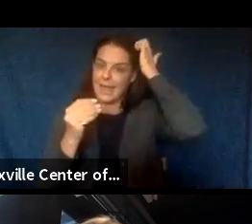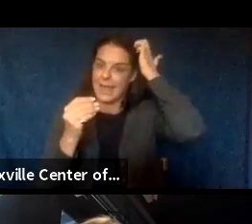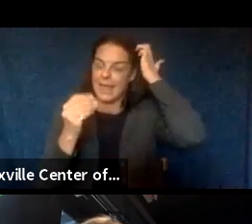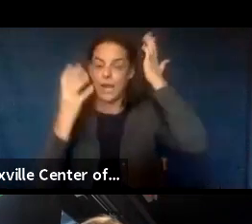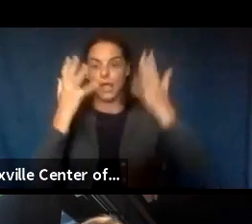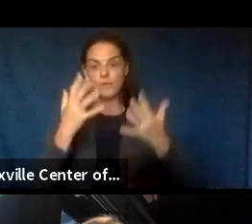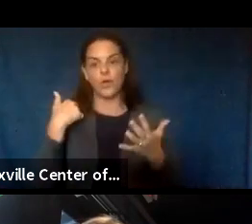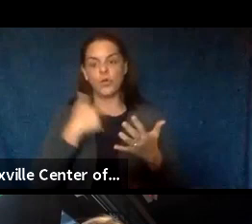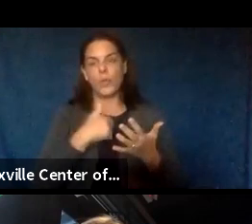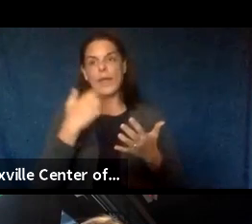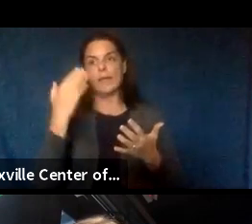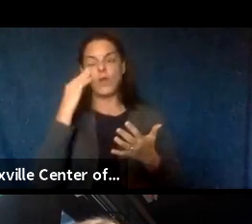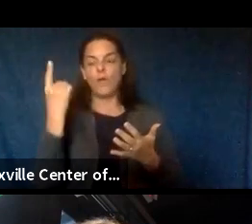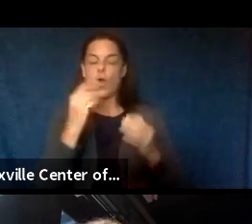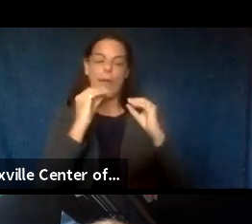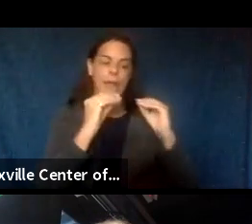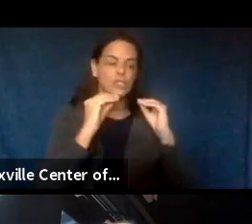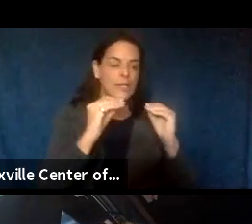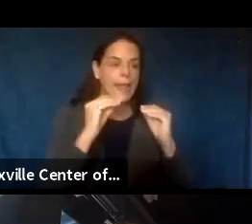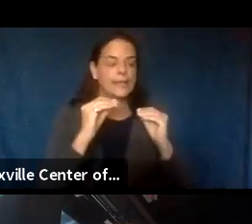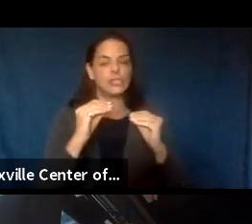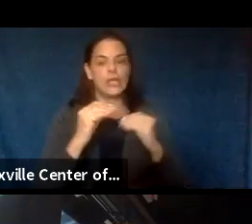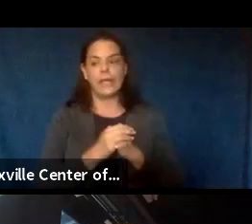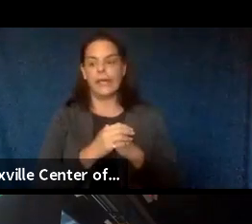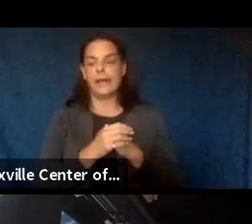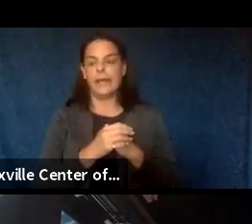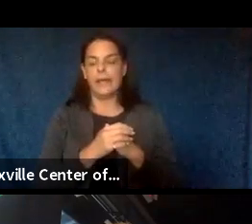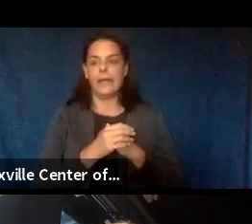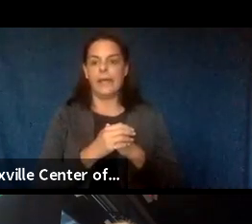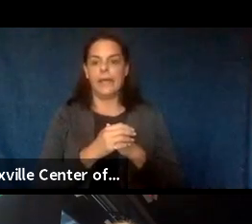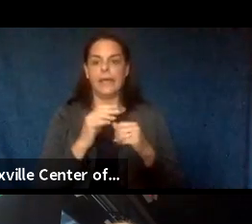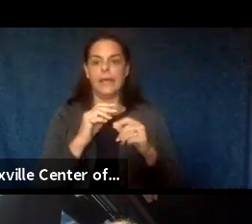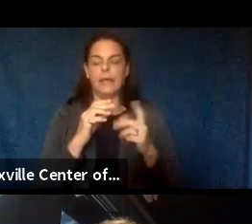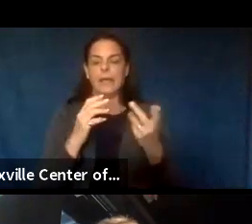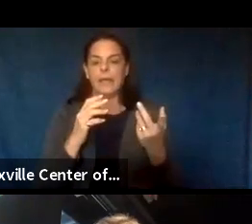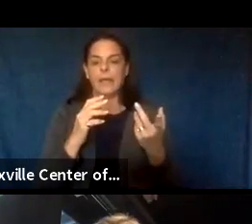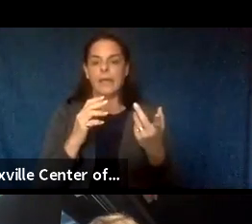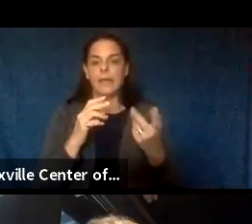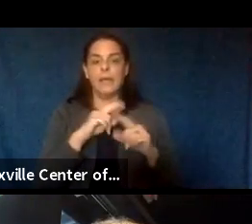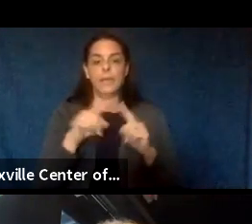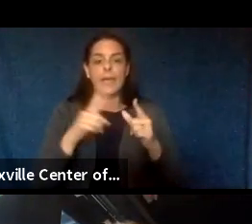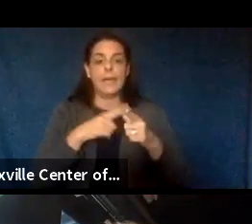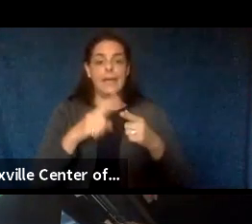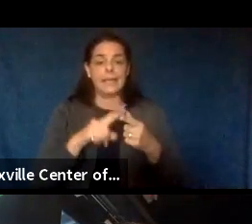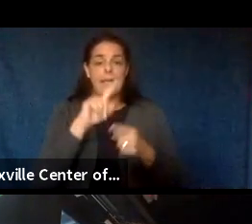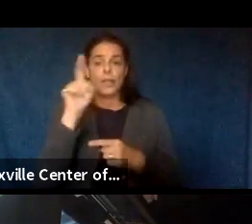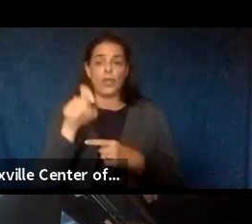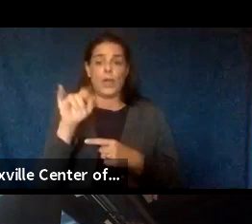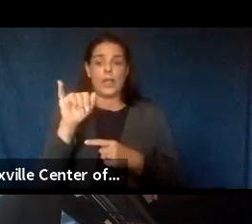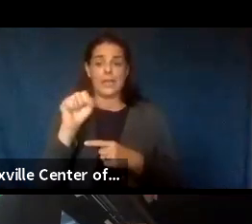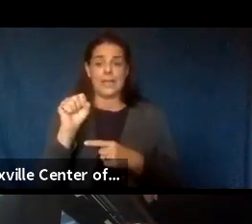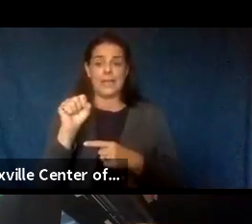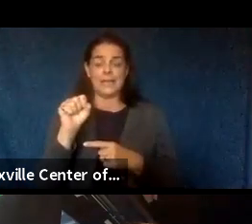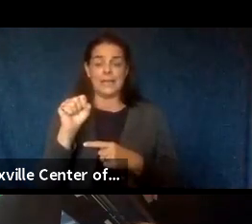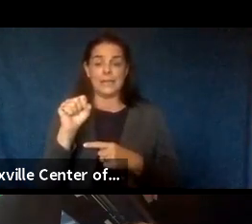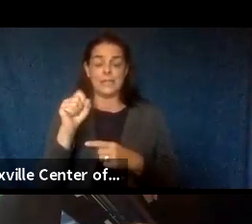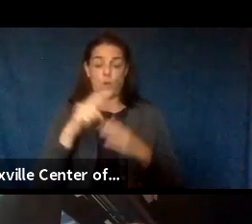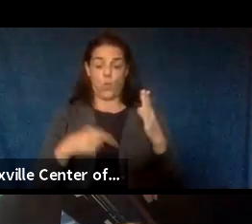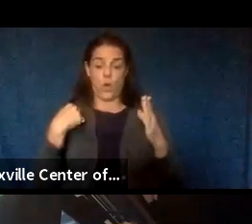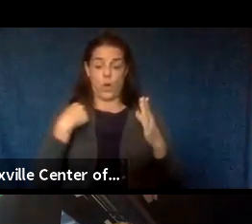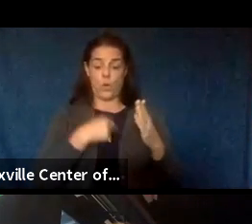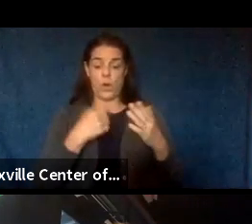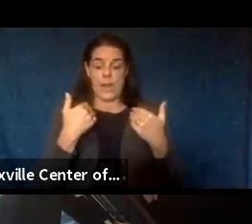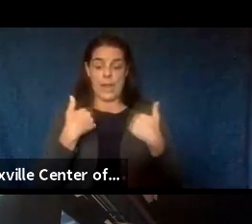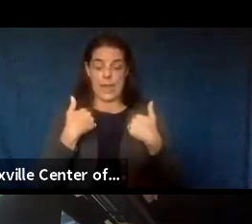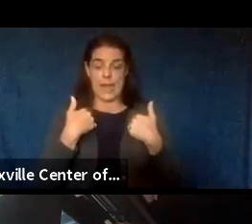said it's education. We don't want to do enforcement, but then the question comes down to is what we have, if we